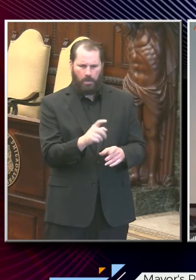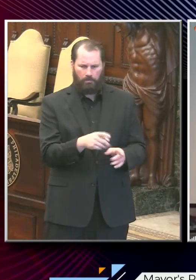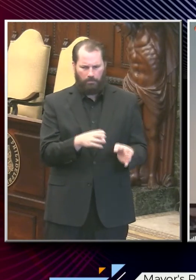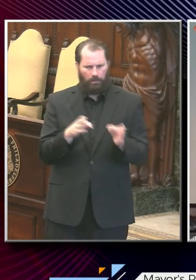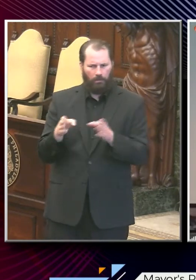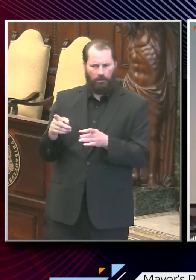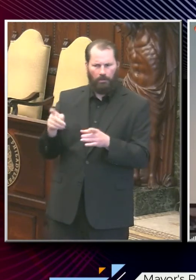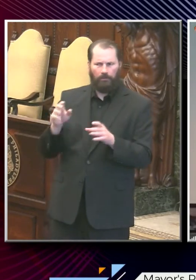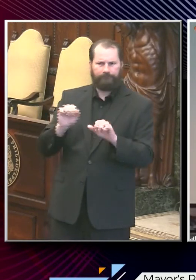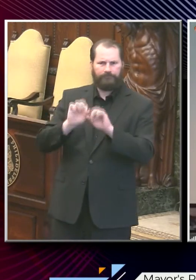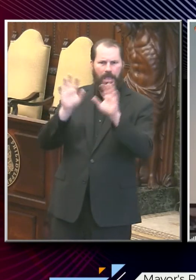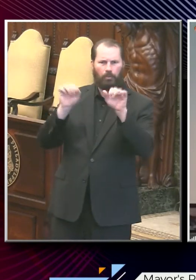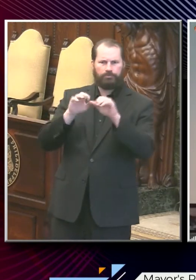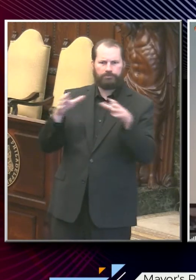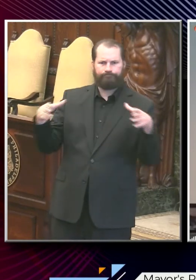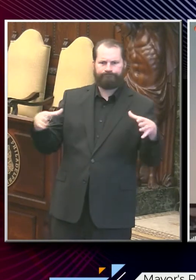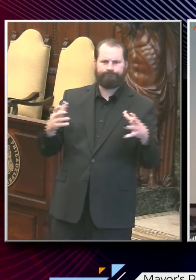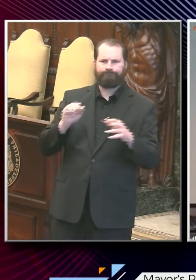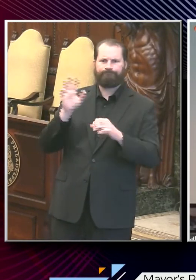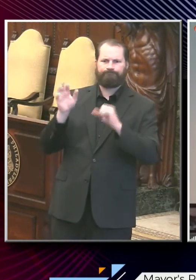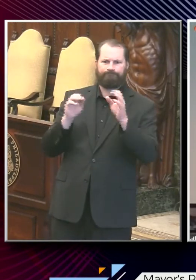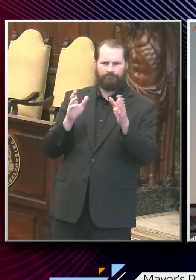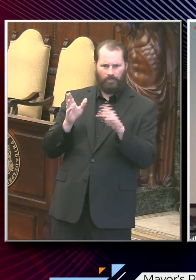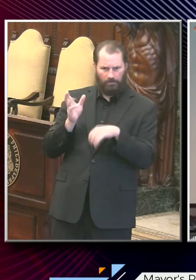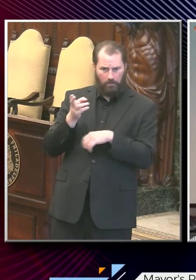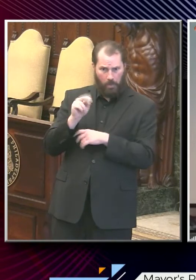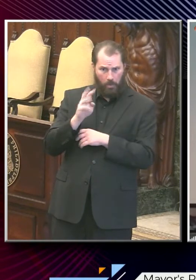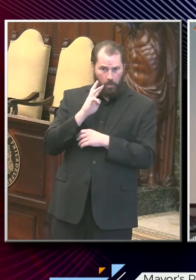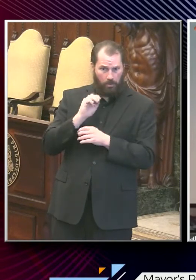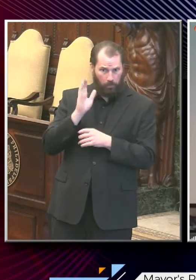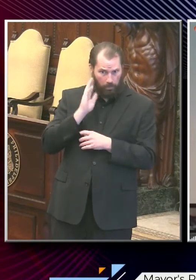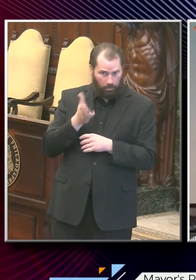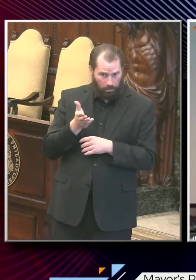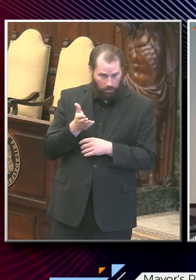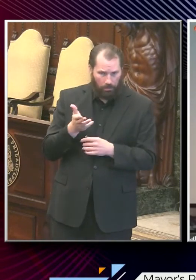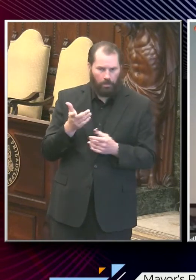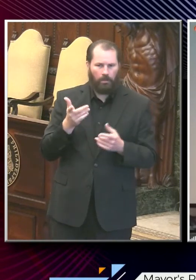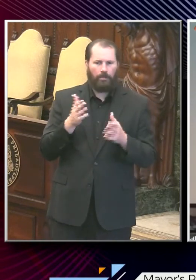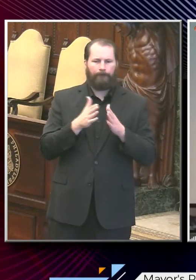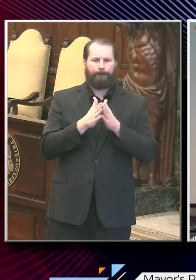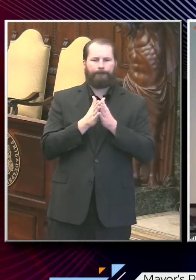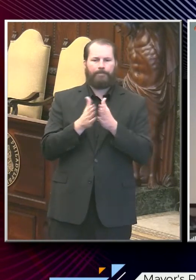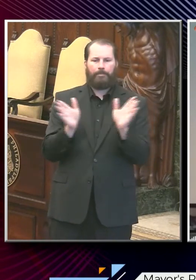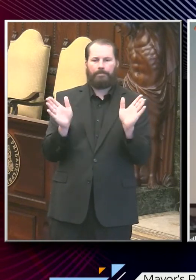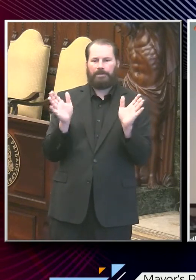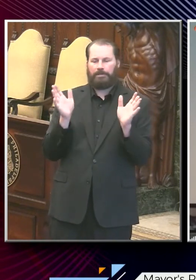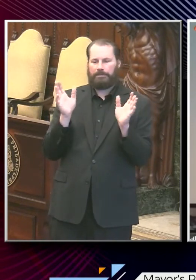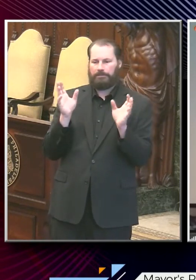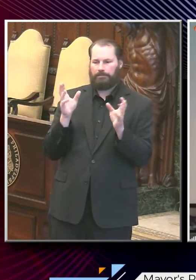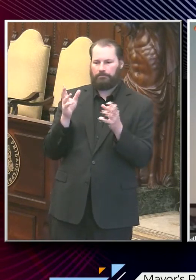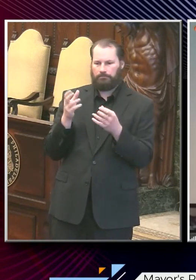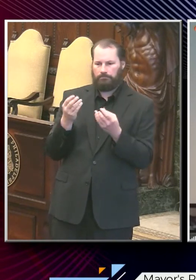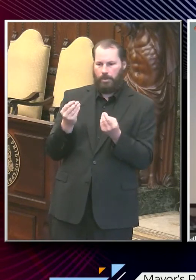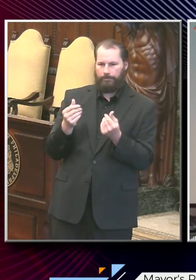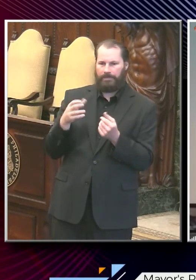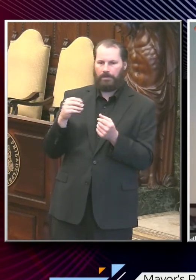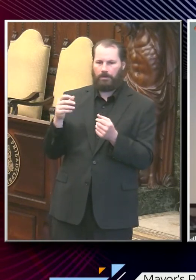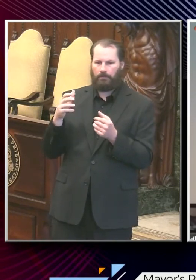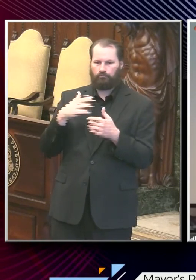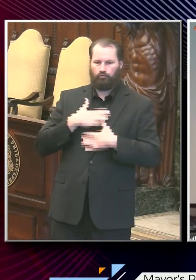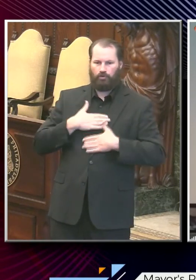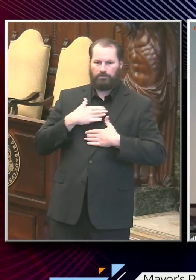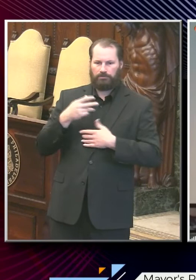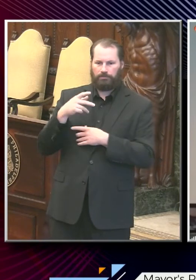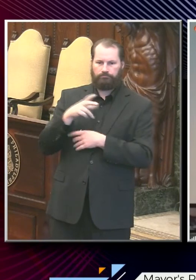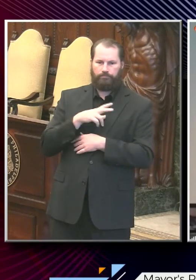the Department of Public Property and Parks and Recreation. So I can't tell you right now if and when they're going to turn on, but